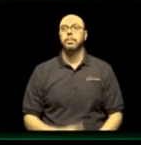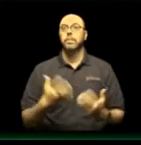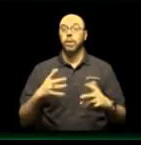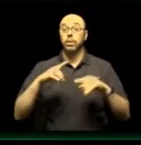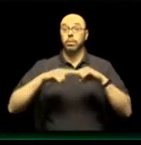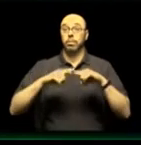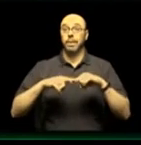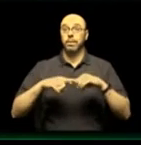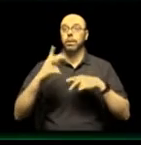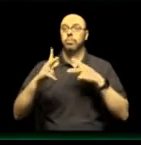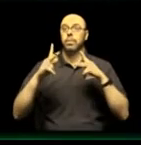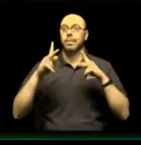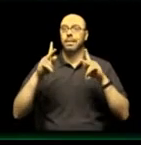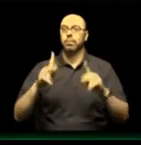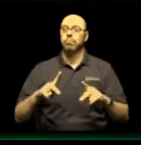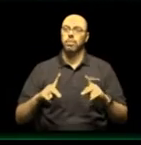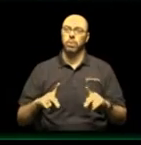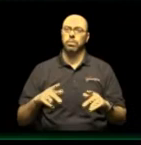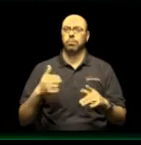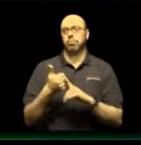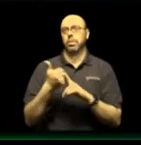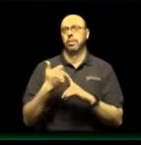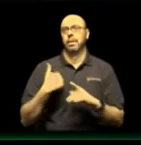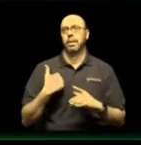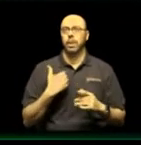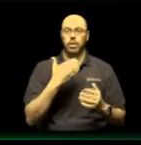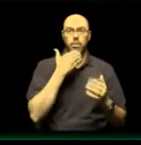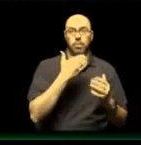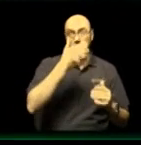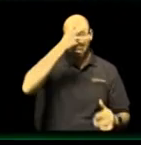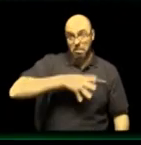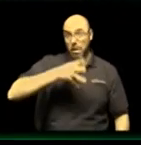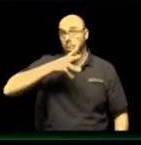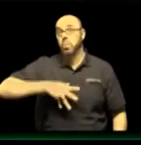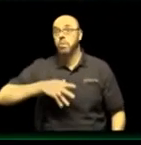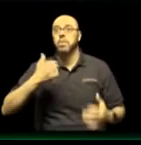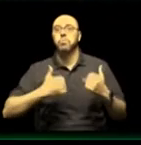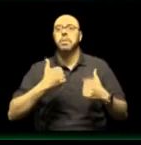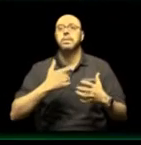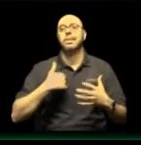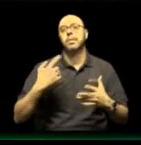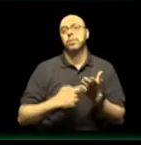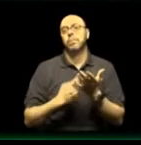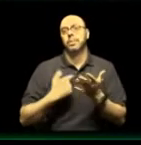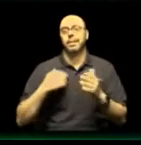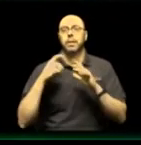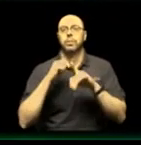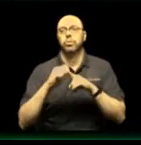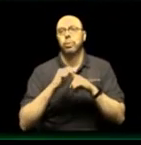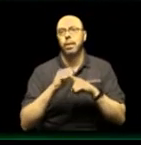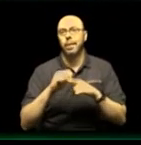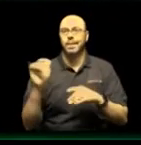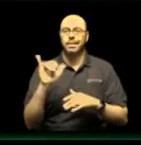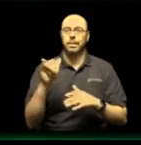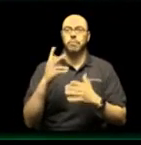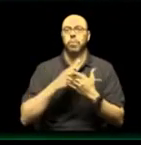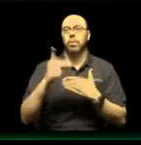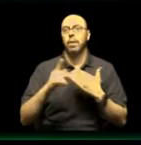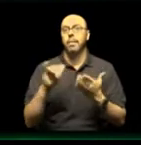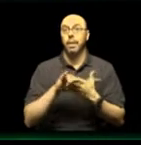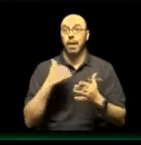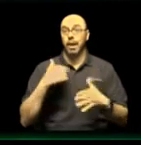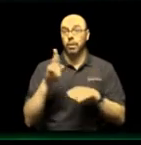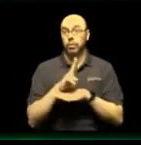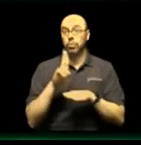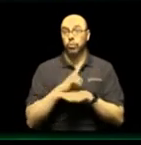Depending what kind of person. It could be female or male, whatever. Sometimes I train them the same program I do.